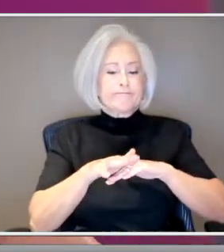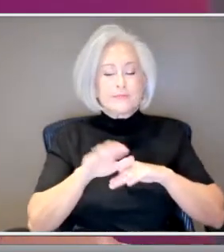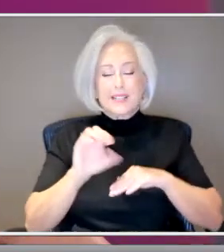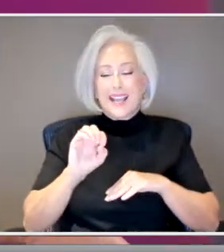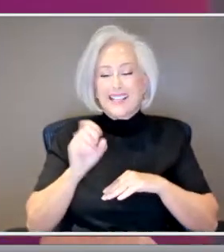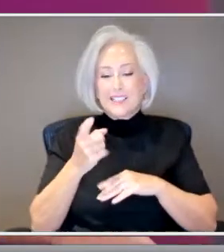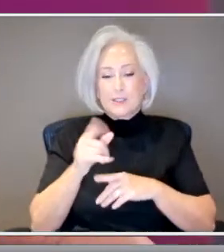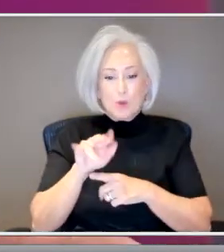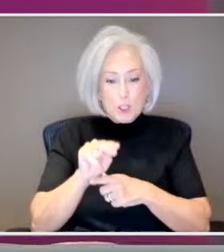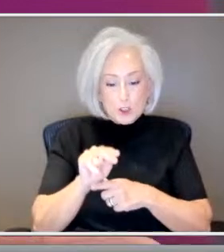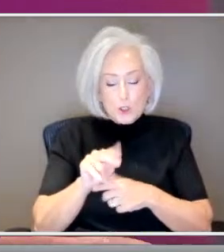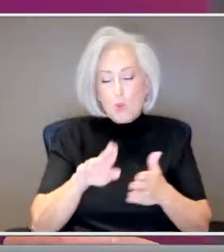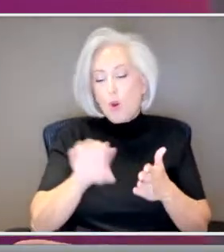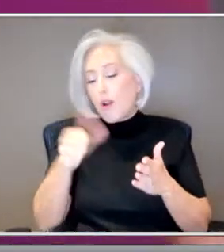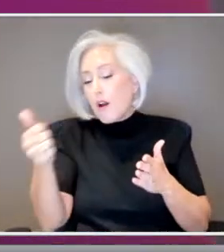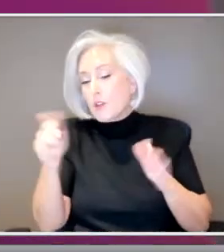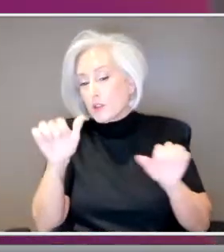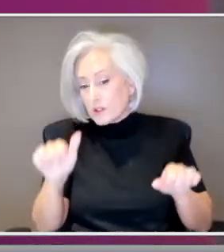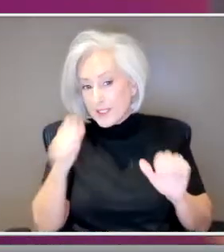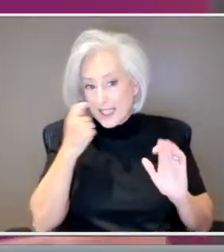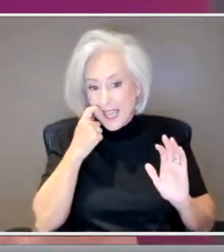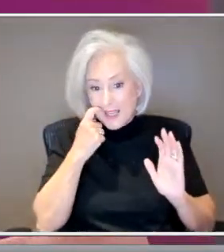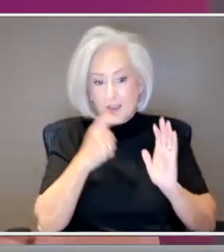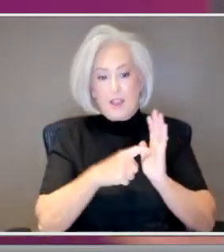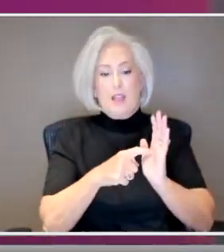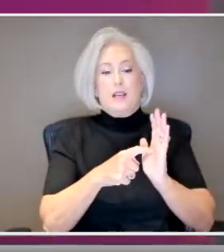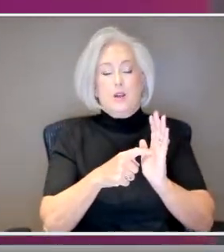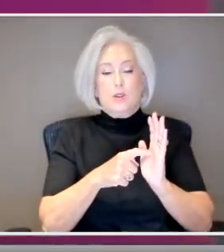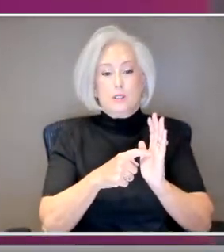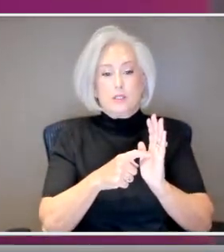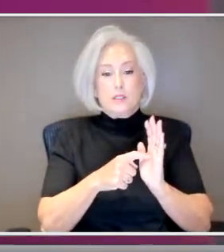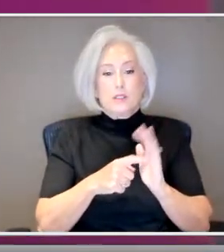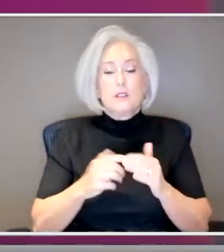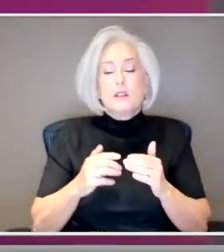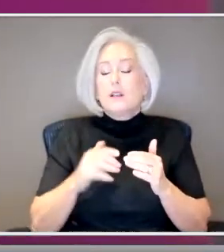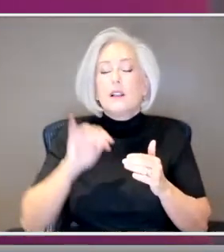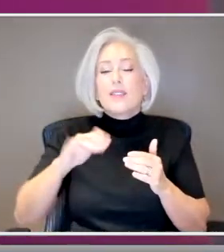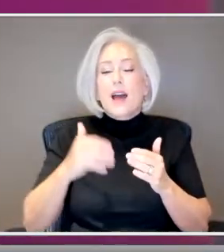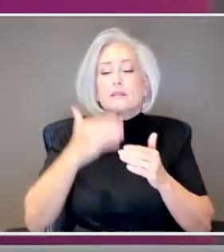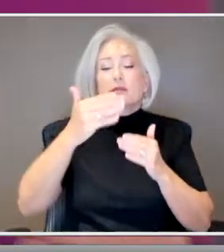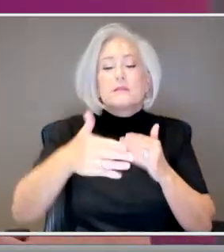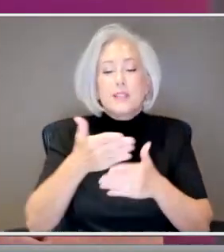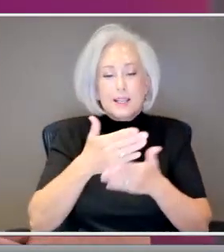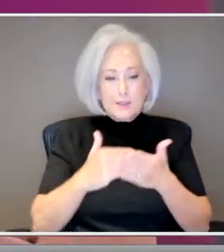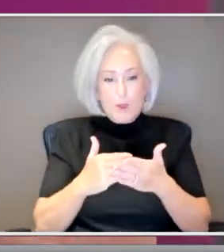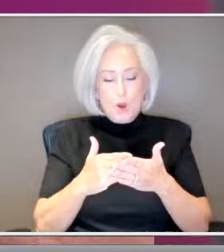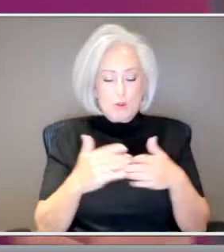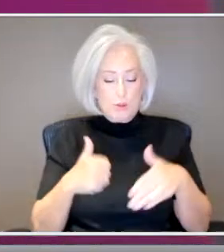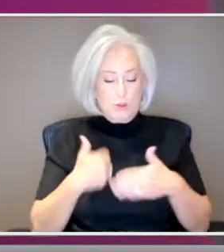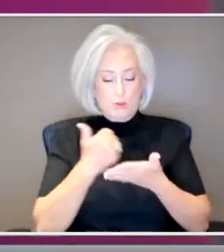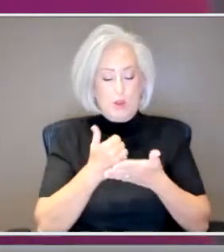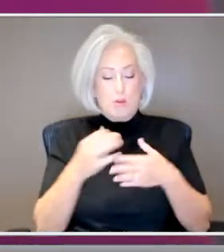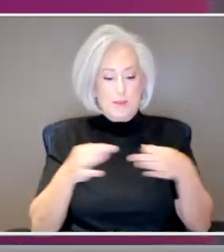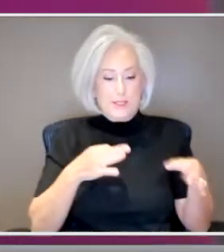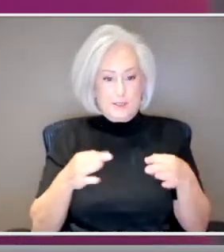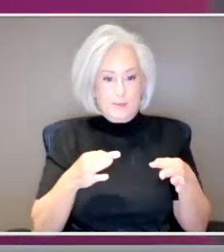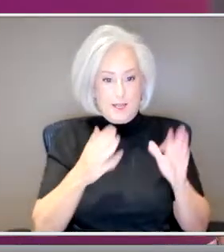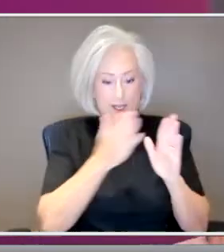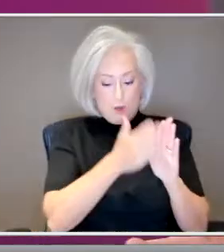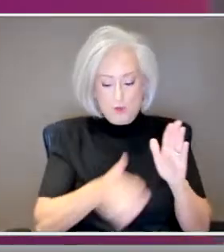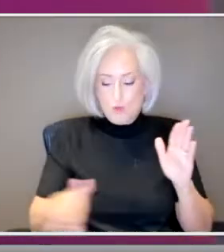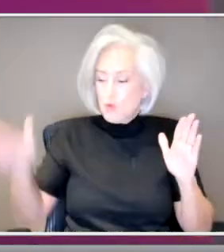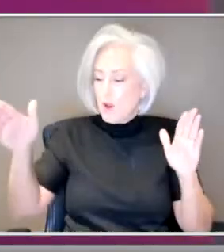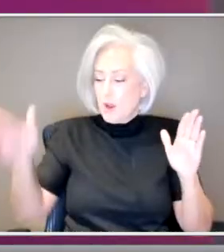next stage with Addison's journey, is going through explaining, here are the range of features. It's like